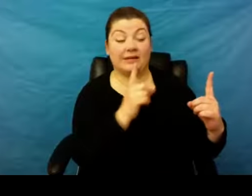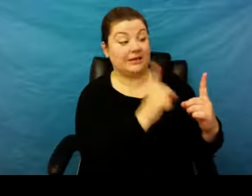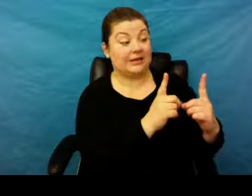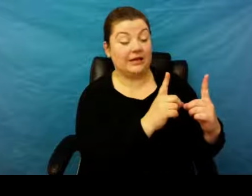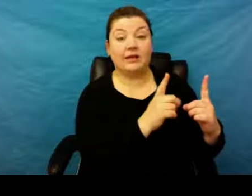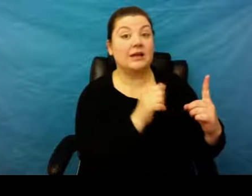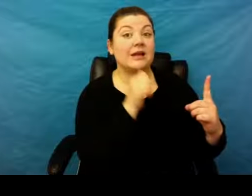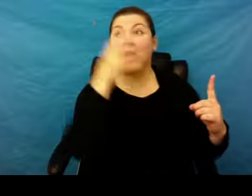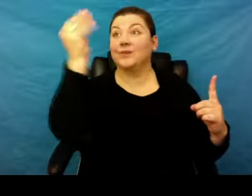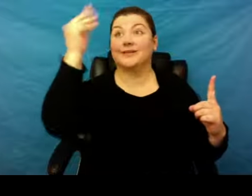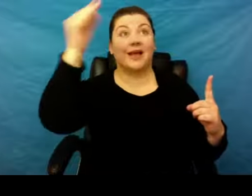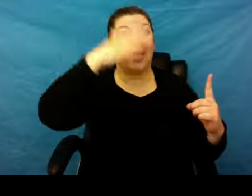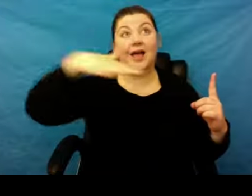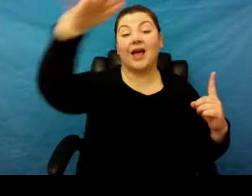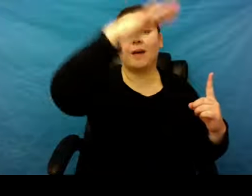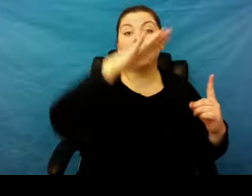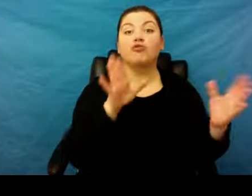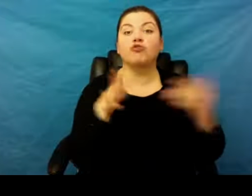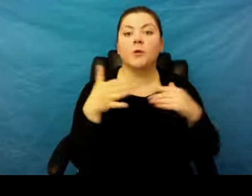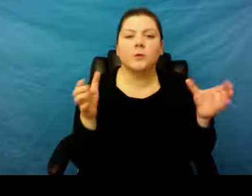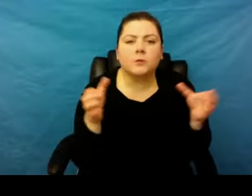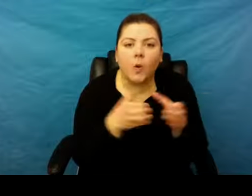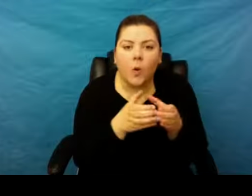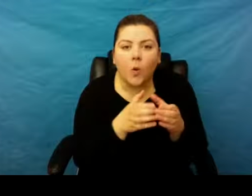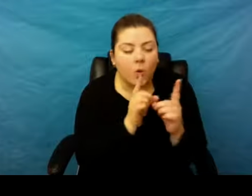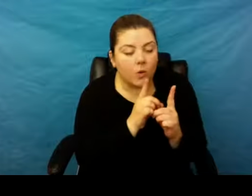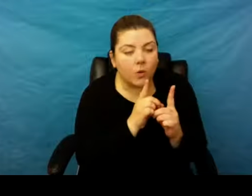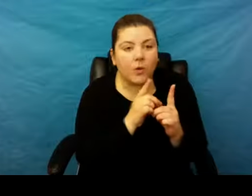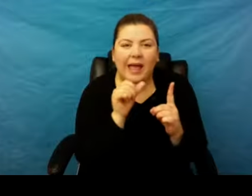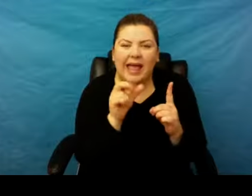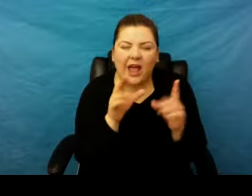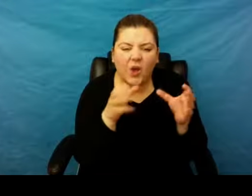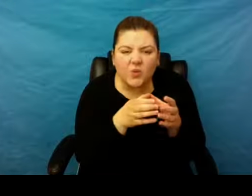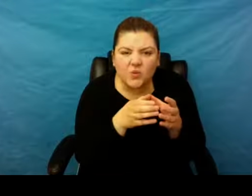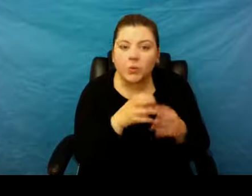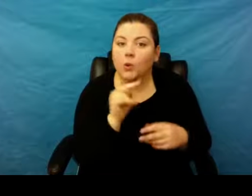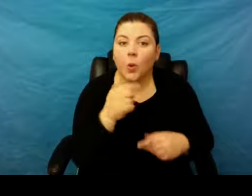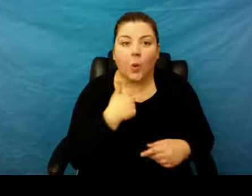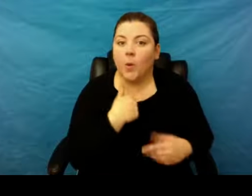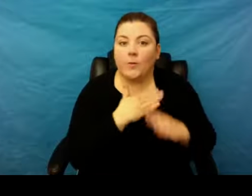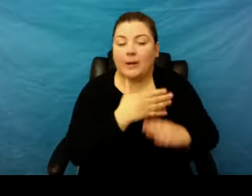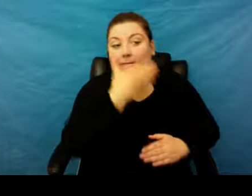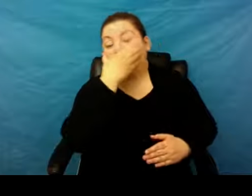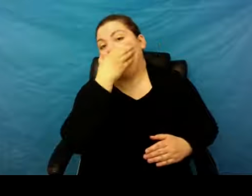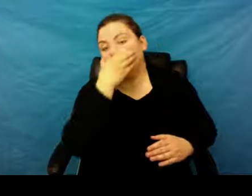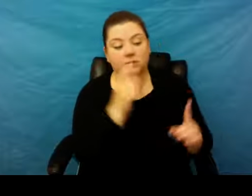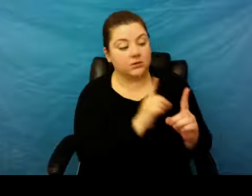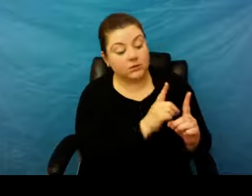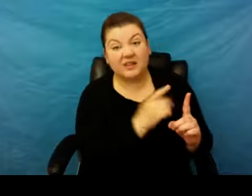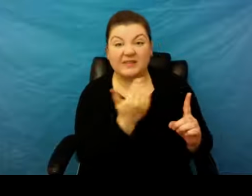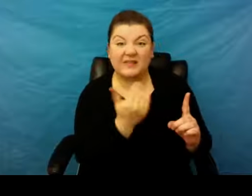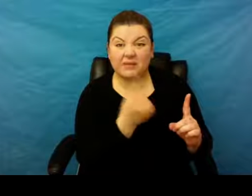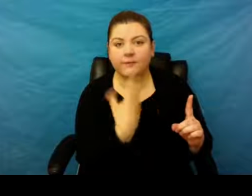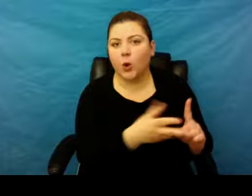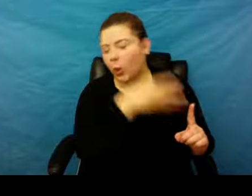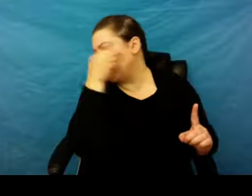you're in a very closed room without any type of mask, for you to get it that way. But to very simply state,